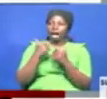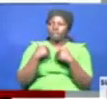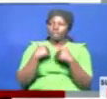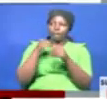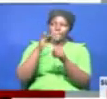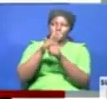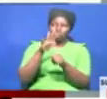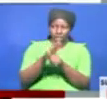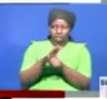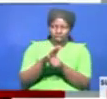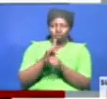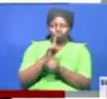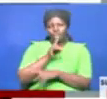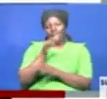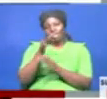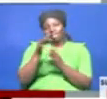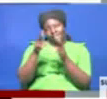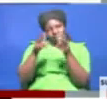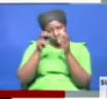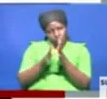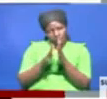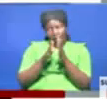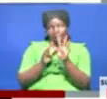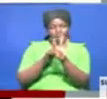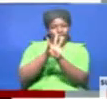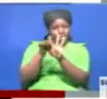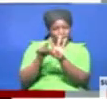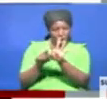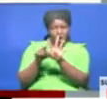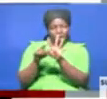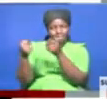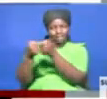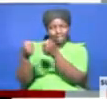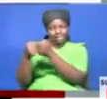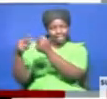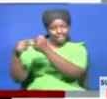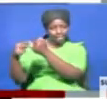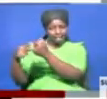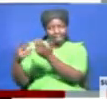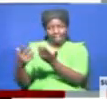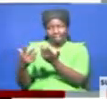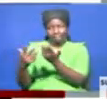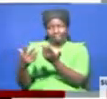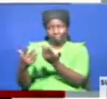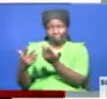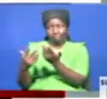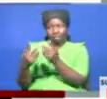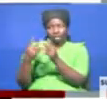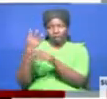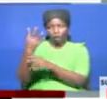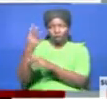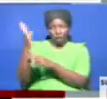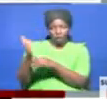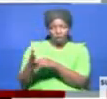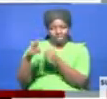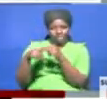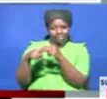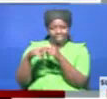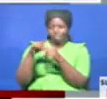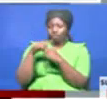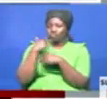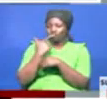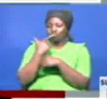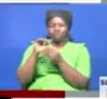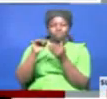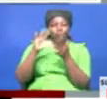And surely, viewers, 4/7 is the majority, by a majority. Now let me take you to that point,